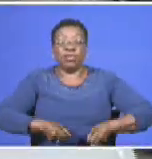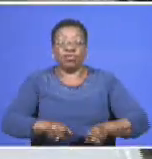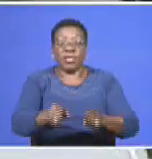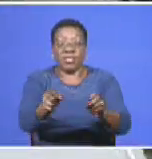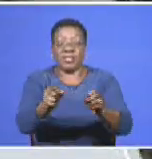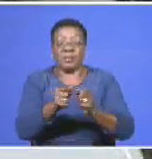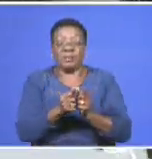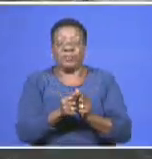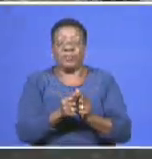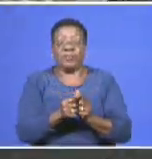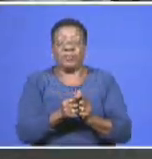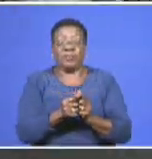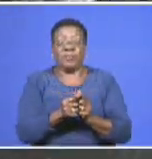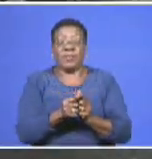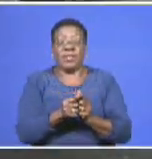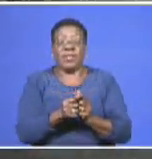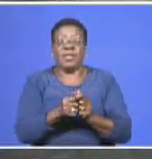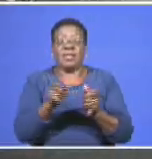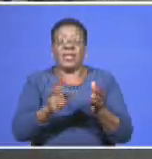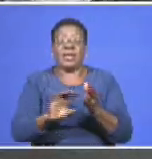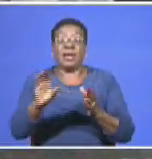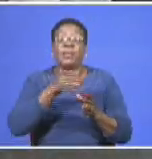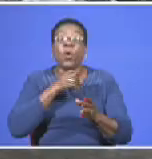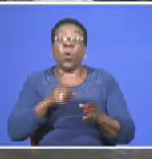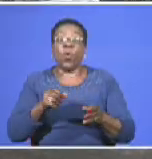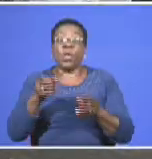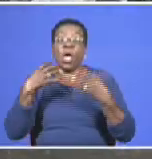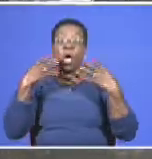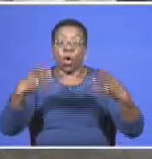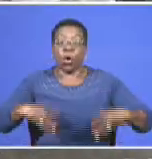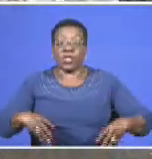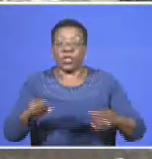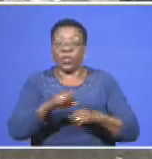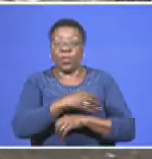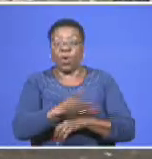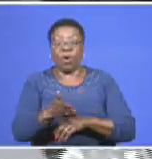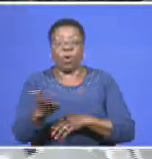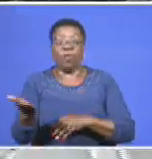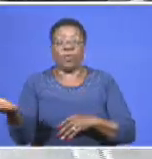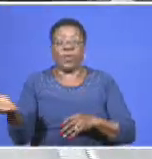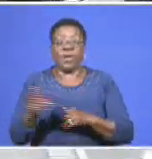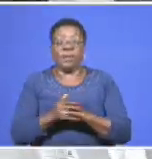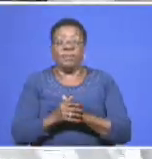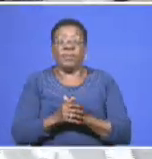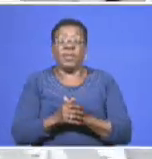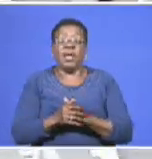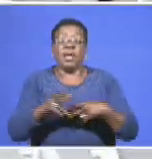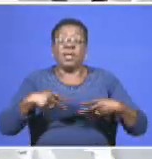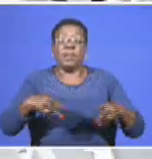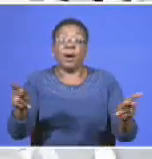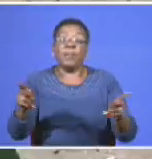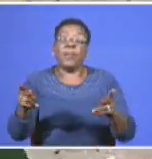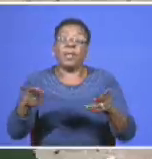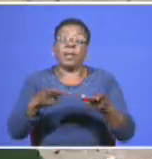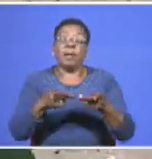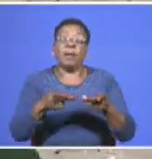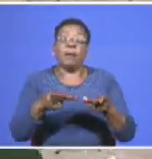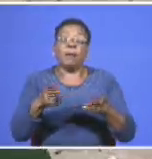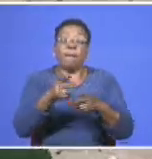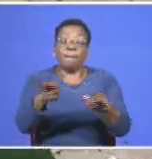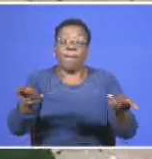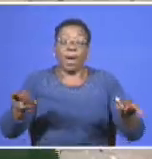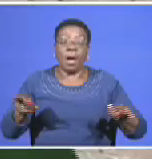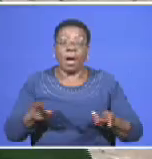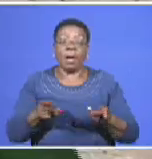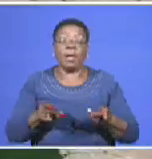street. Clutter, fragments, and costume pieces were everywhere. Bahamas Public Parks and Public Beaches Authority